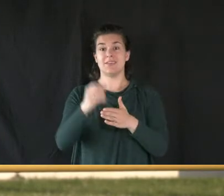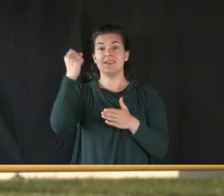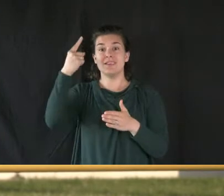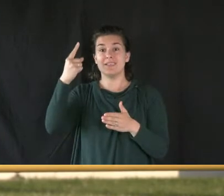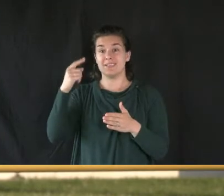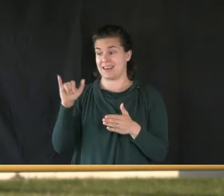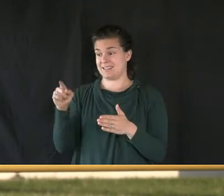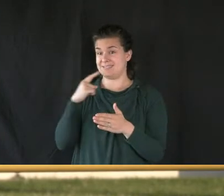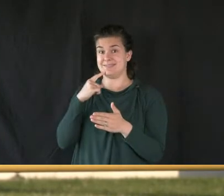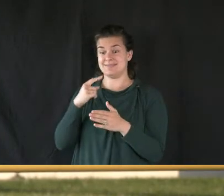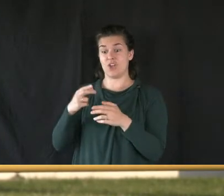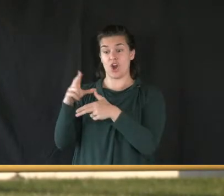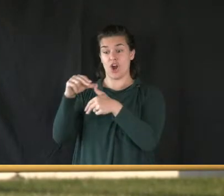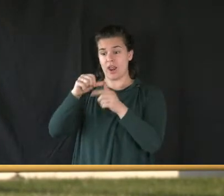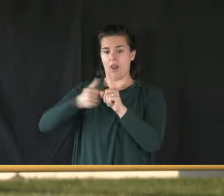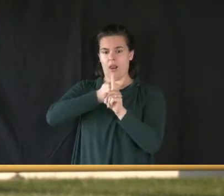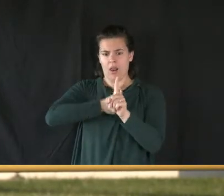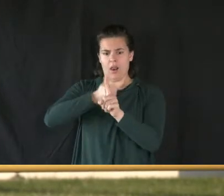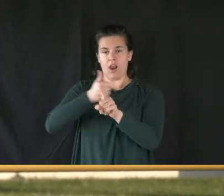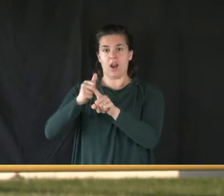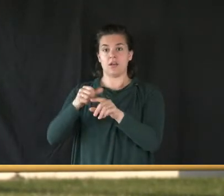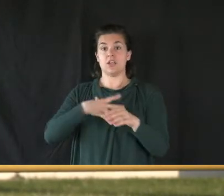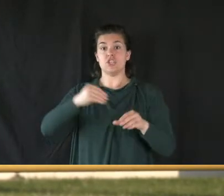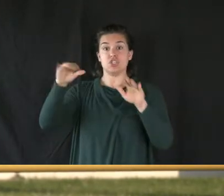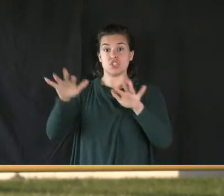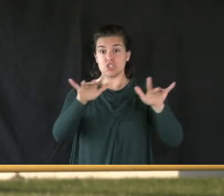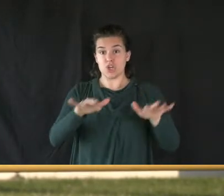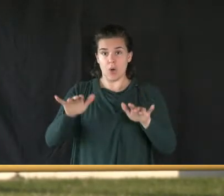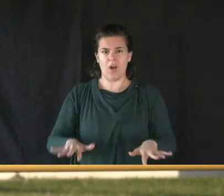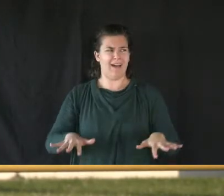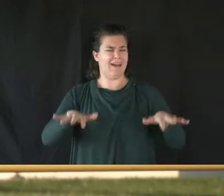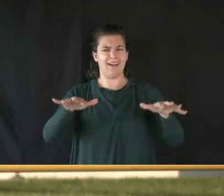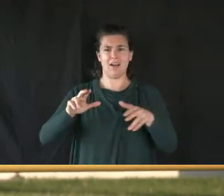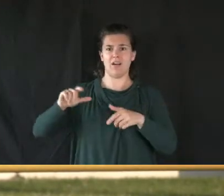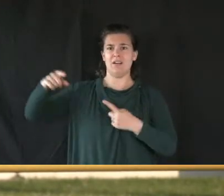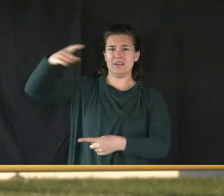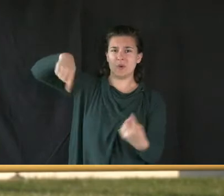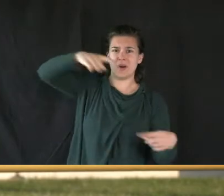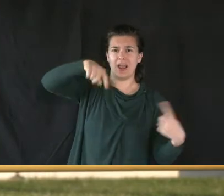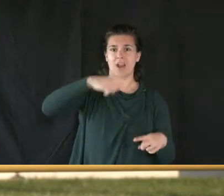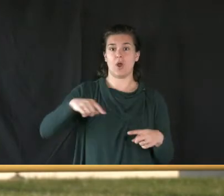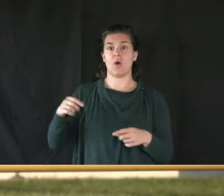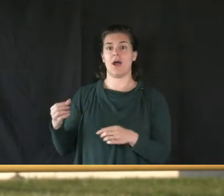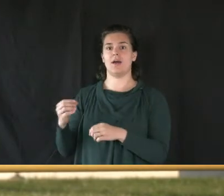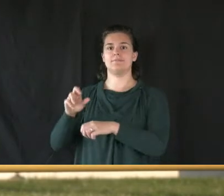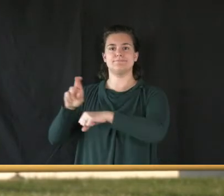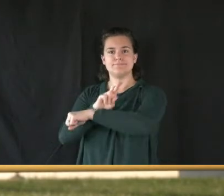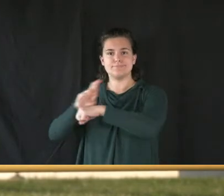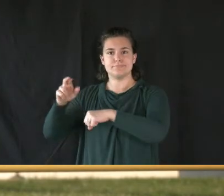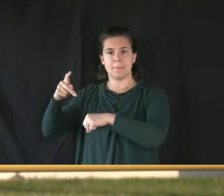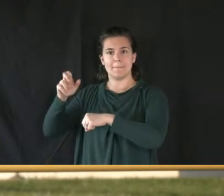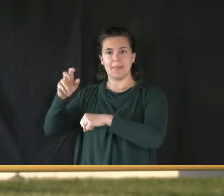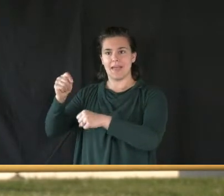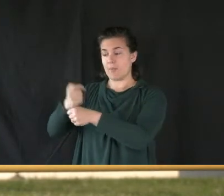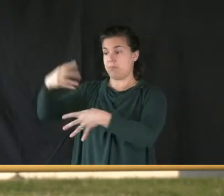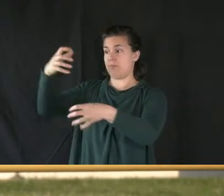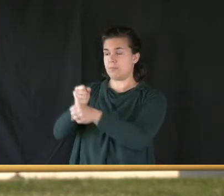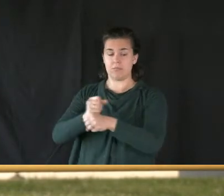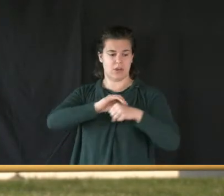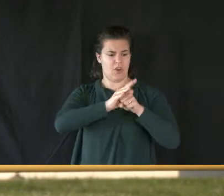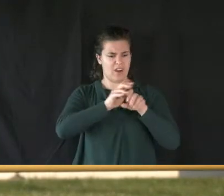hurricanes, snowstorms, tornadoes, plant explosion, and a global pandemic,